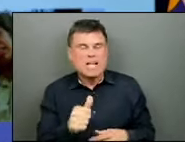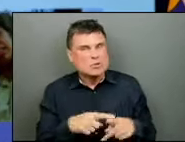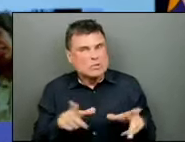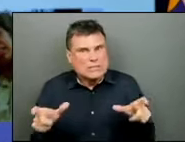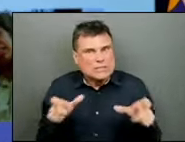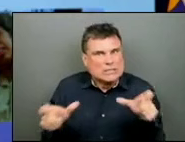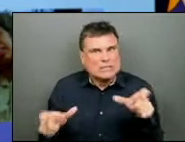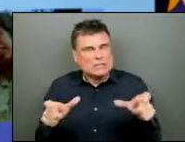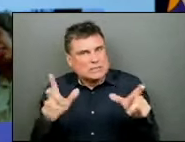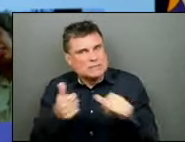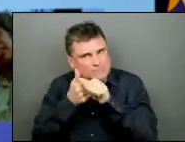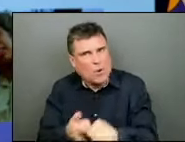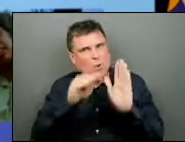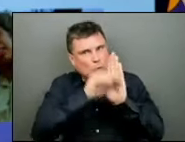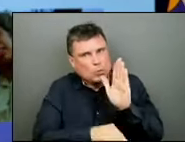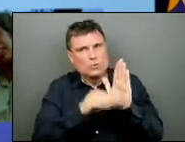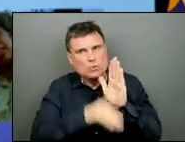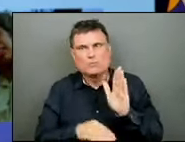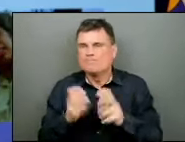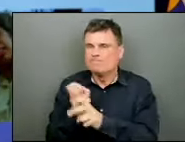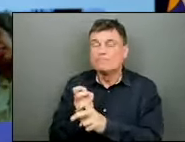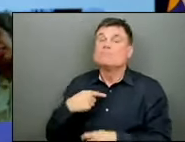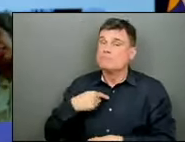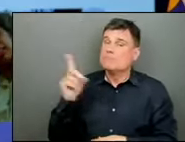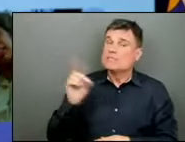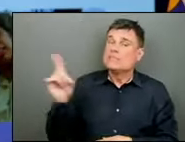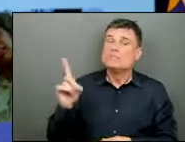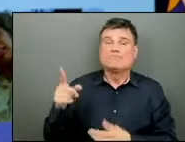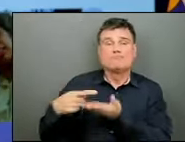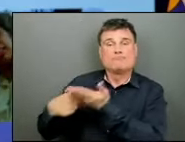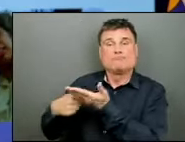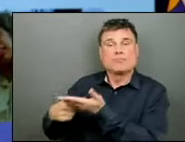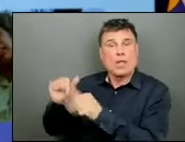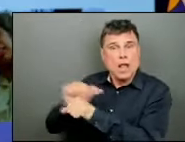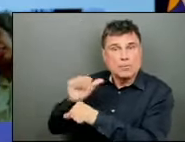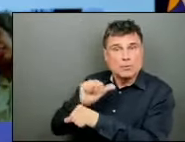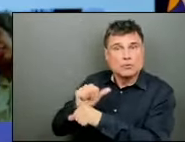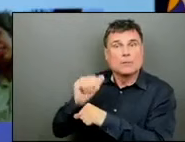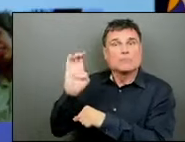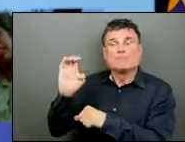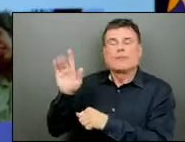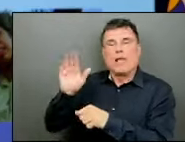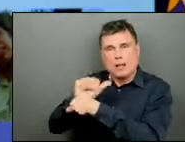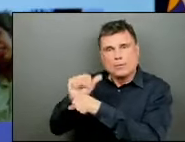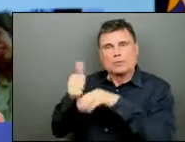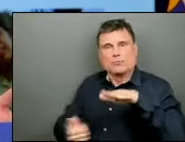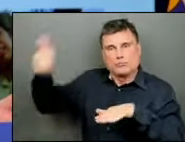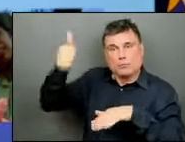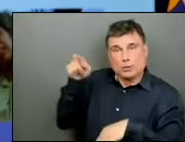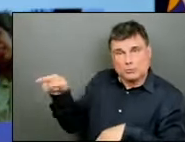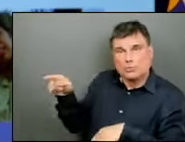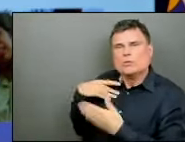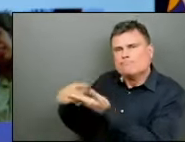a phone call, bilateral discussion with Premier Kenney yesterday on a range of issues. Among those were the concerns we